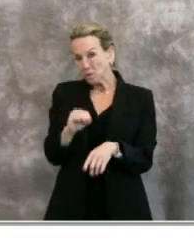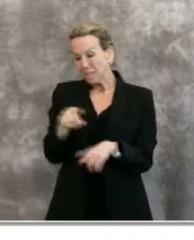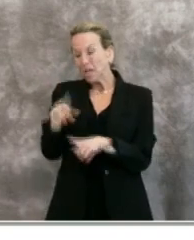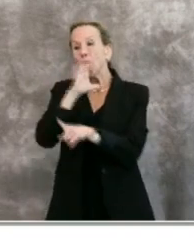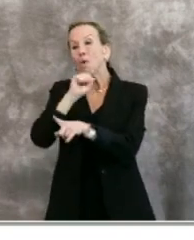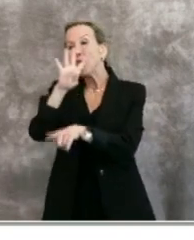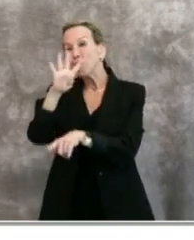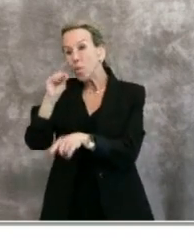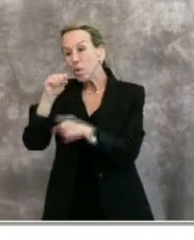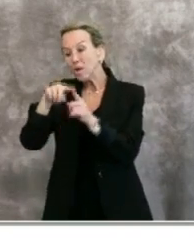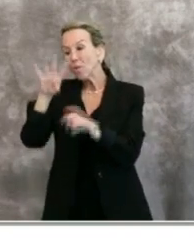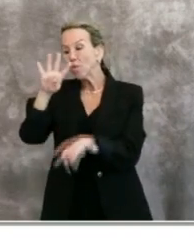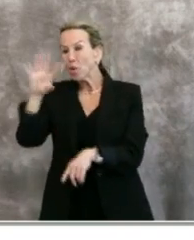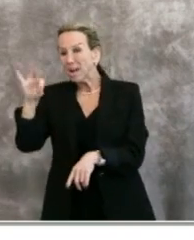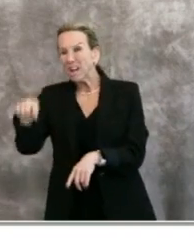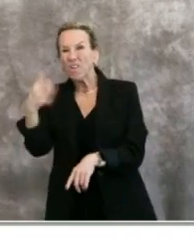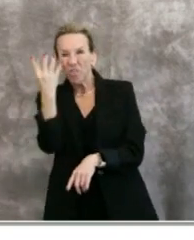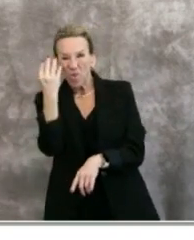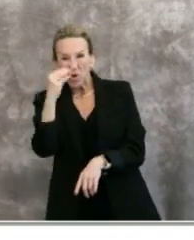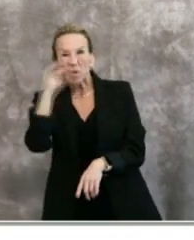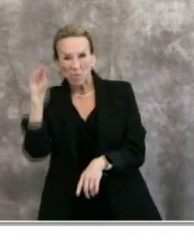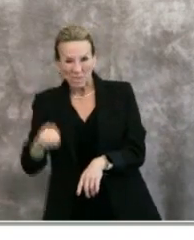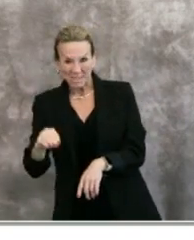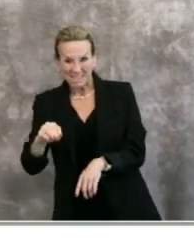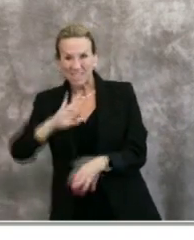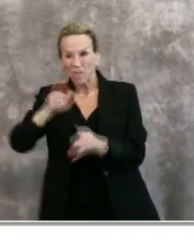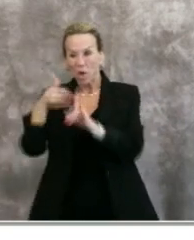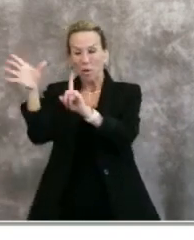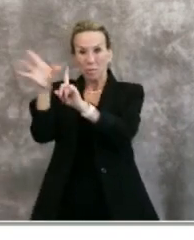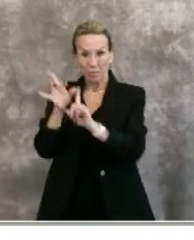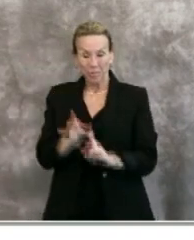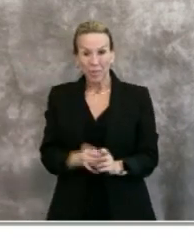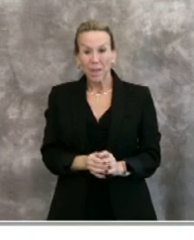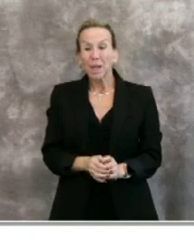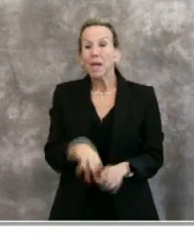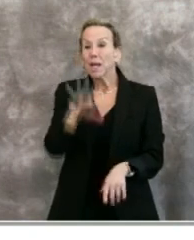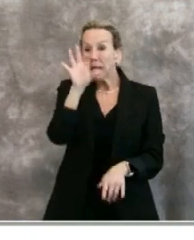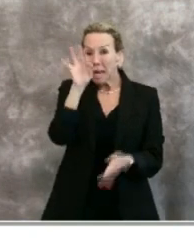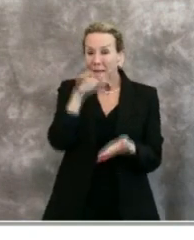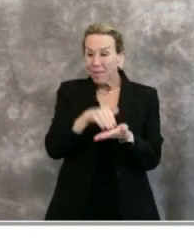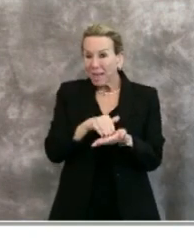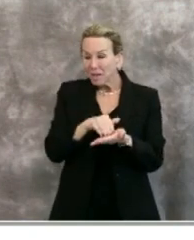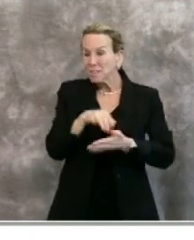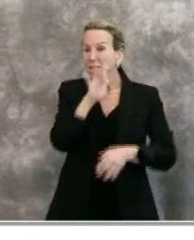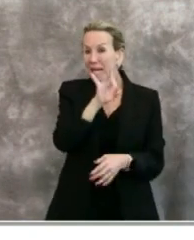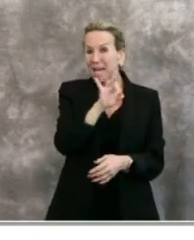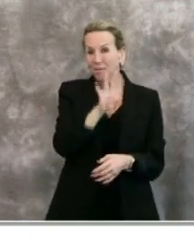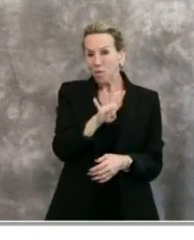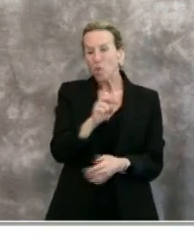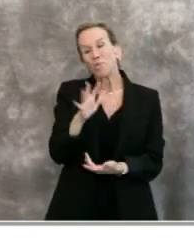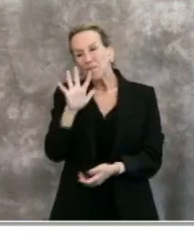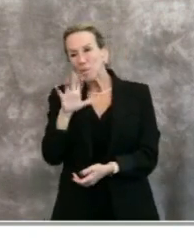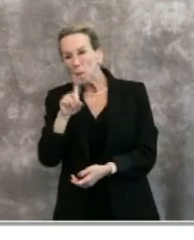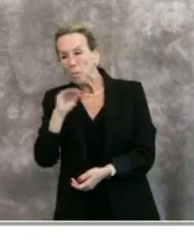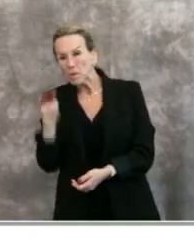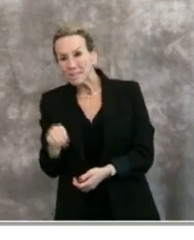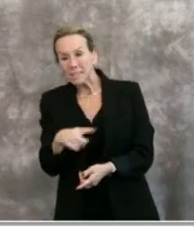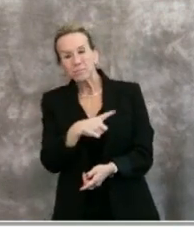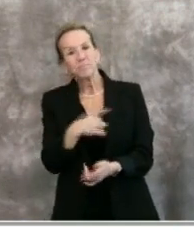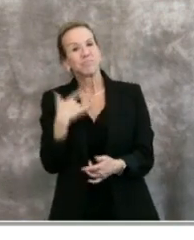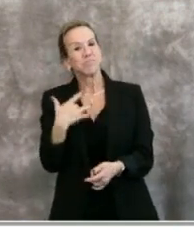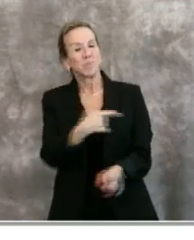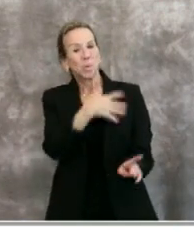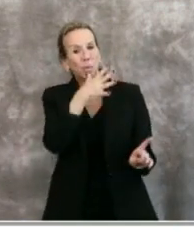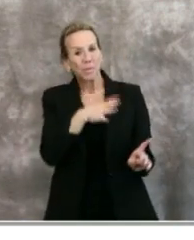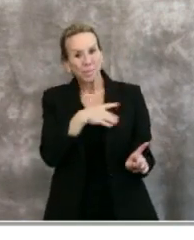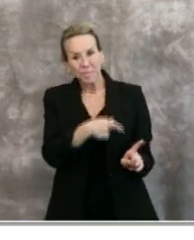cases makes up have been hospitalized, and 524 of the total 9,084 have been admitted to the ICU. Or female. Now this